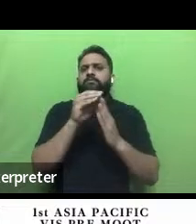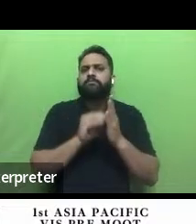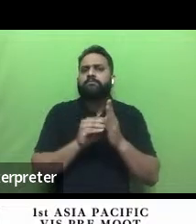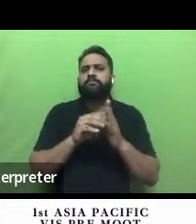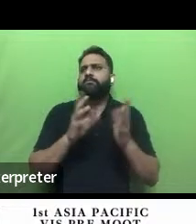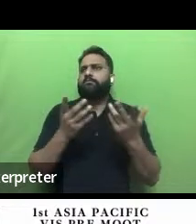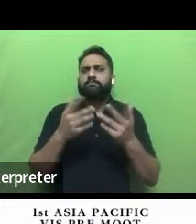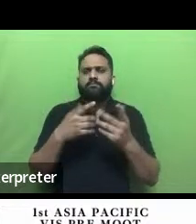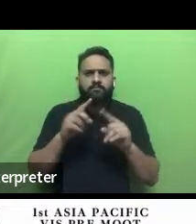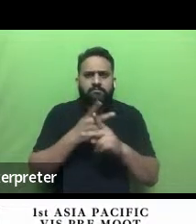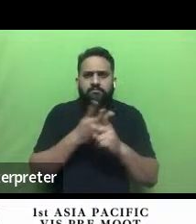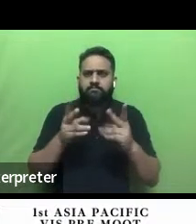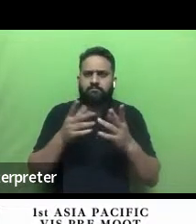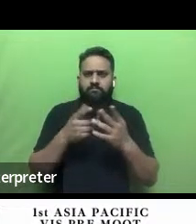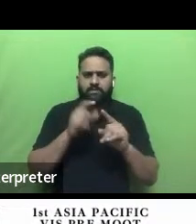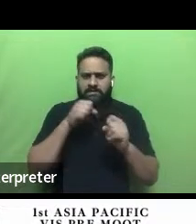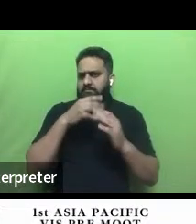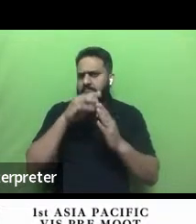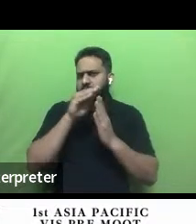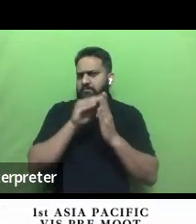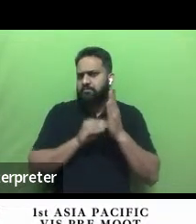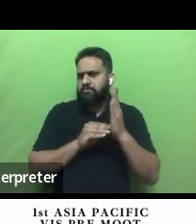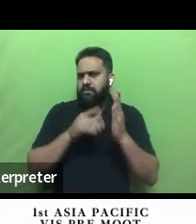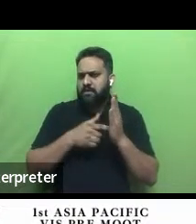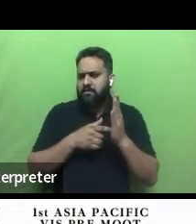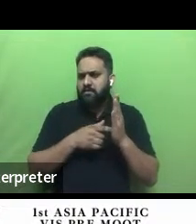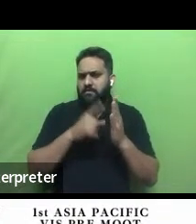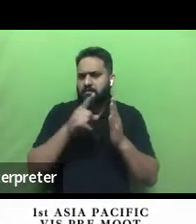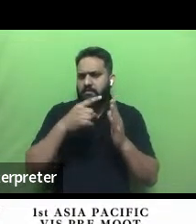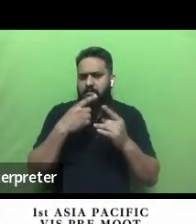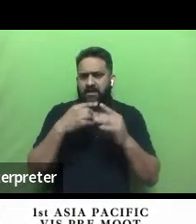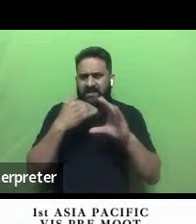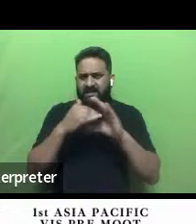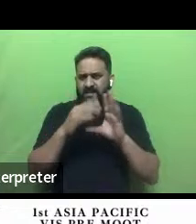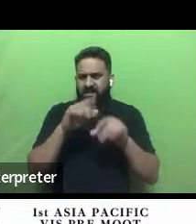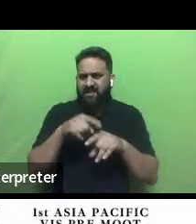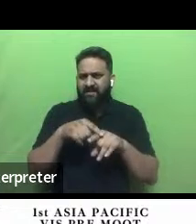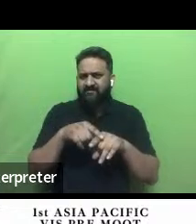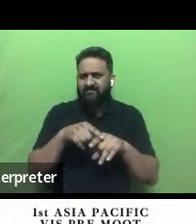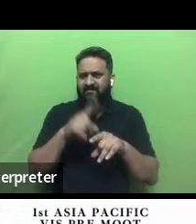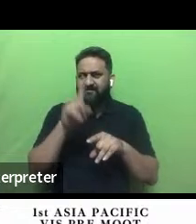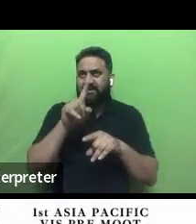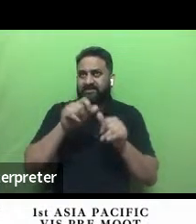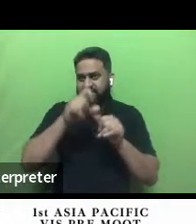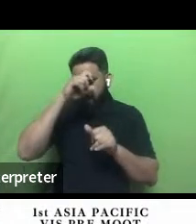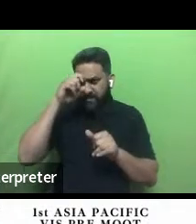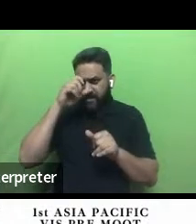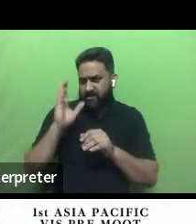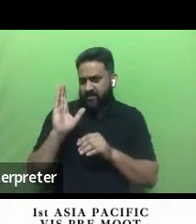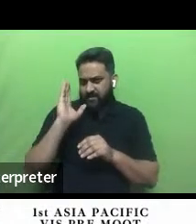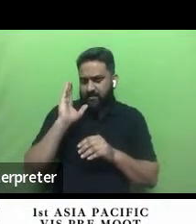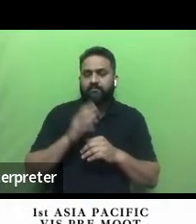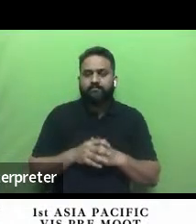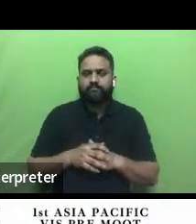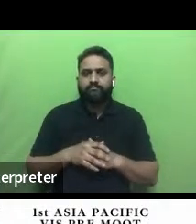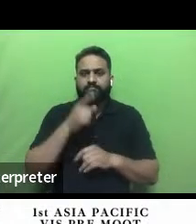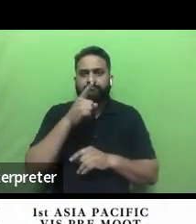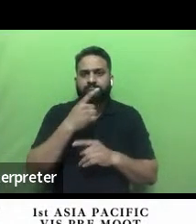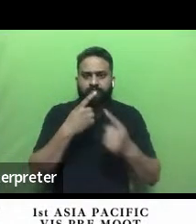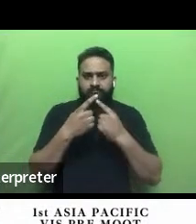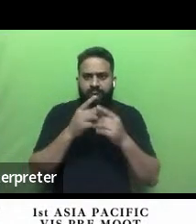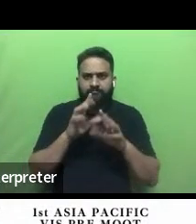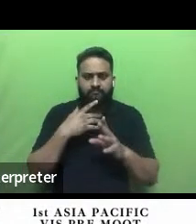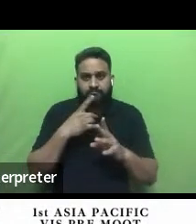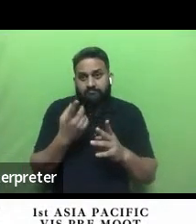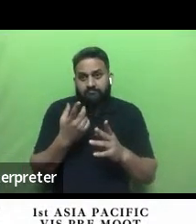arbitration can be seen in Mispi Party's email of the 1st of April. Although she says she would prefer perhaps not